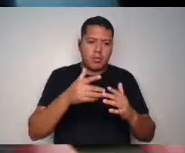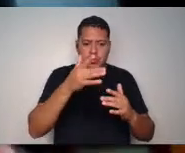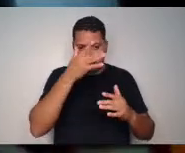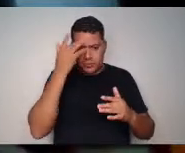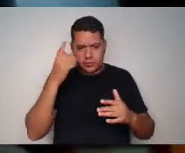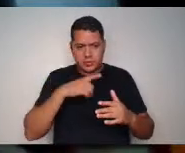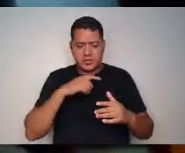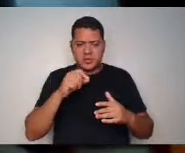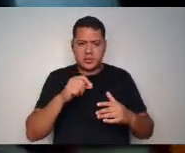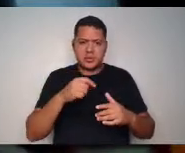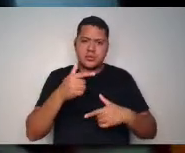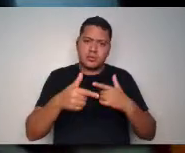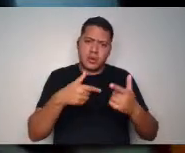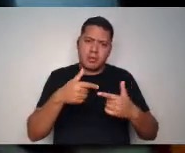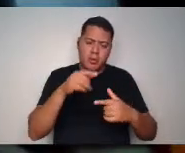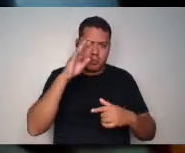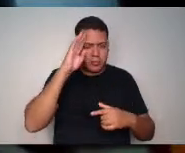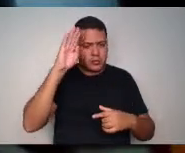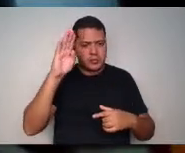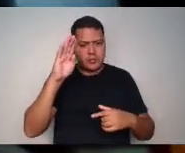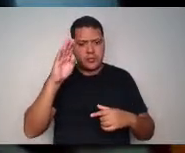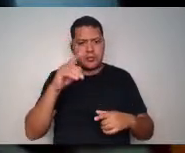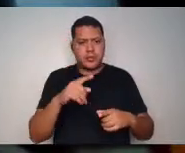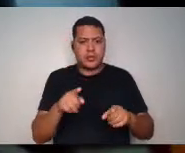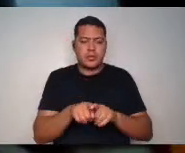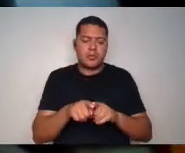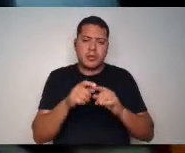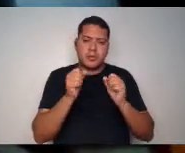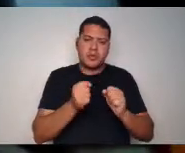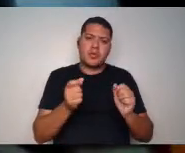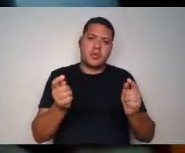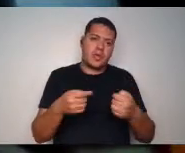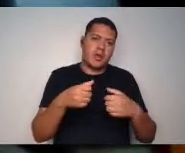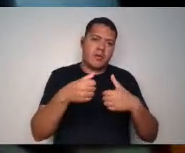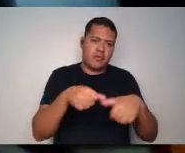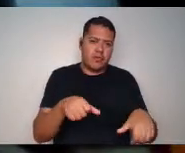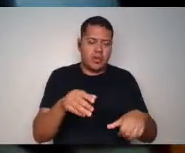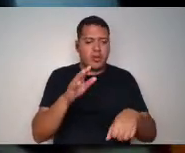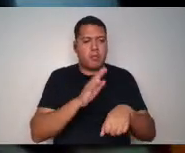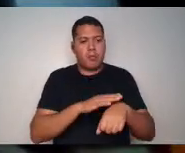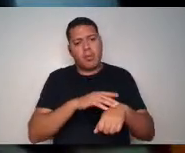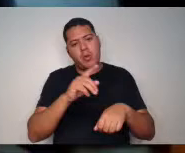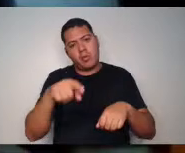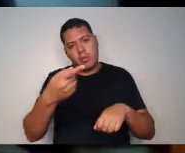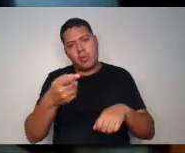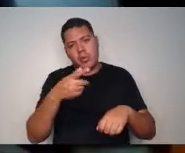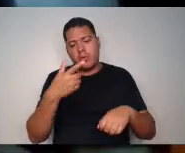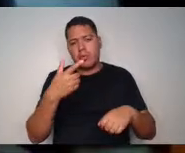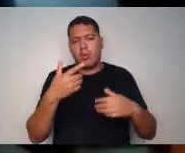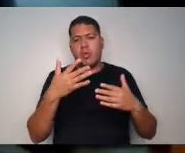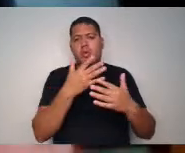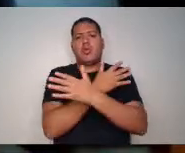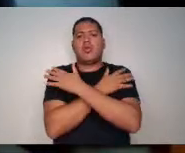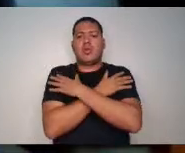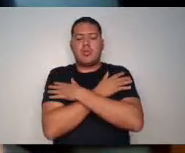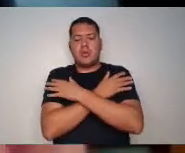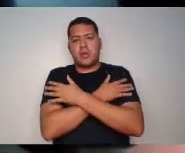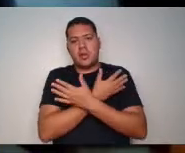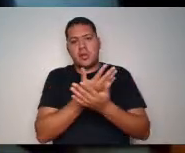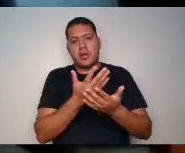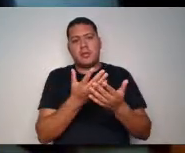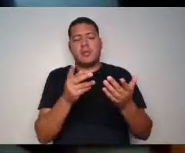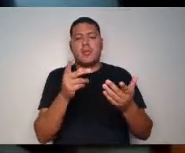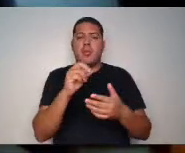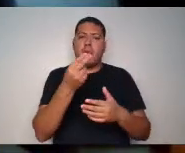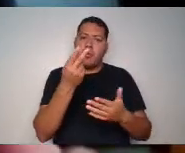it is the main income. And because it is the main income, they can be left out of